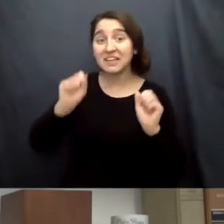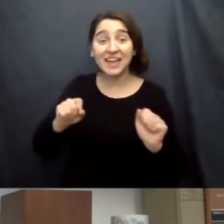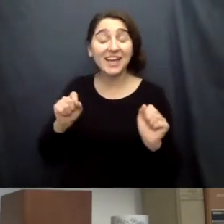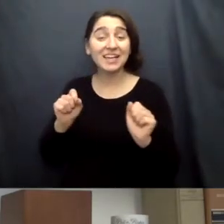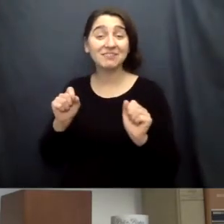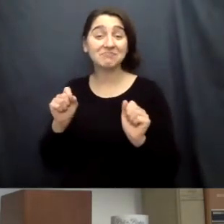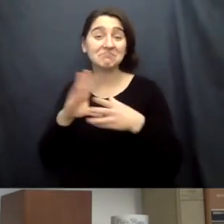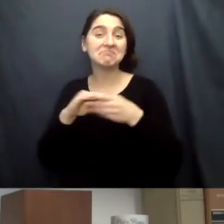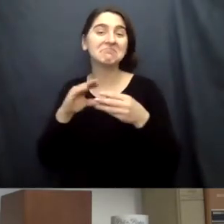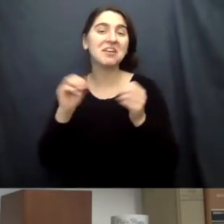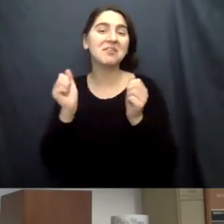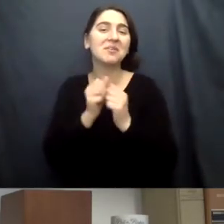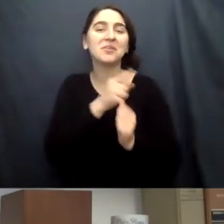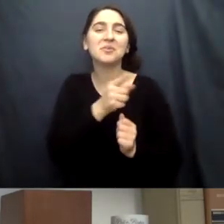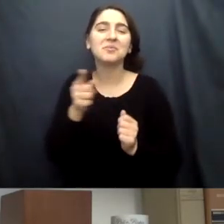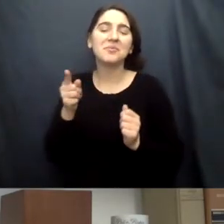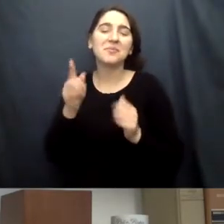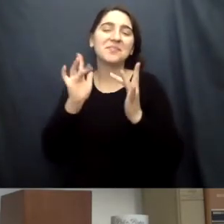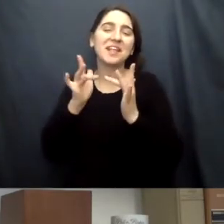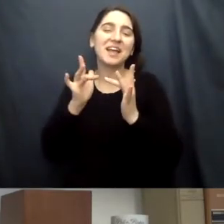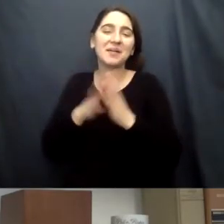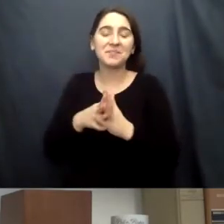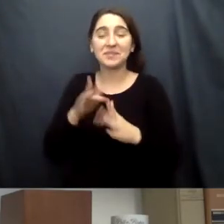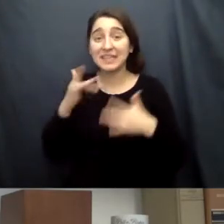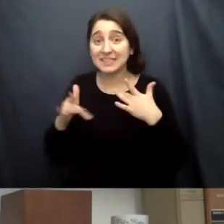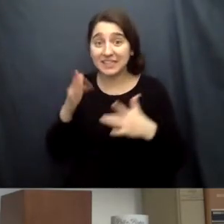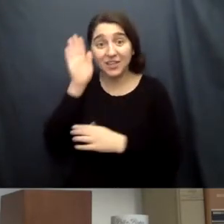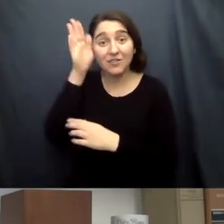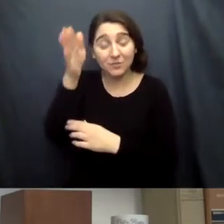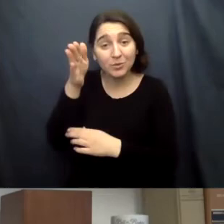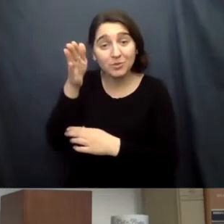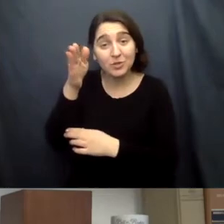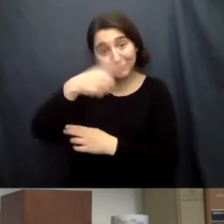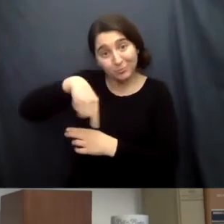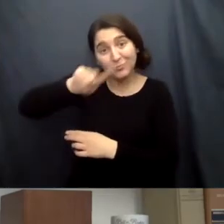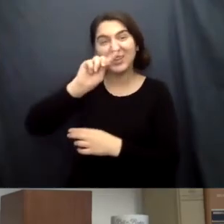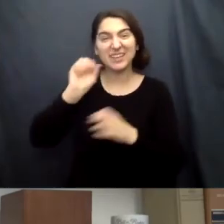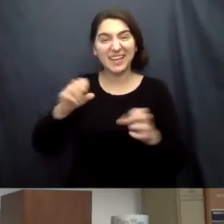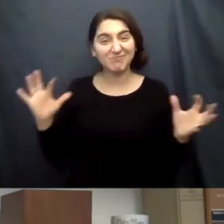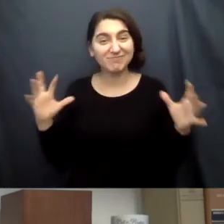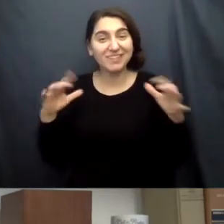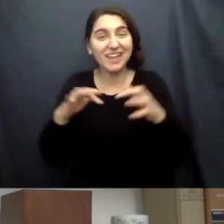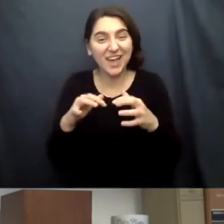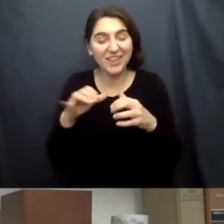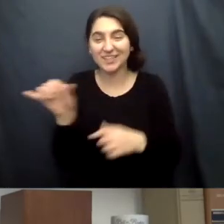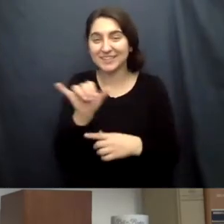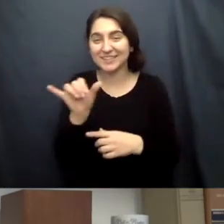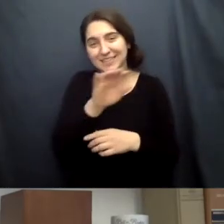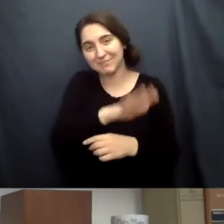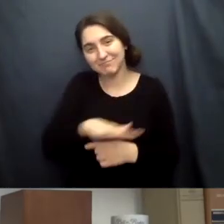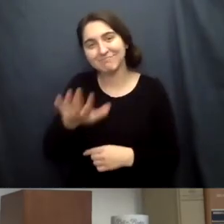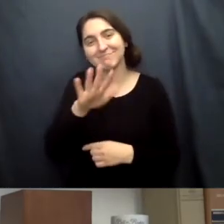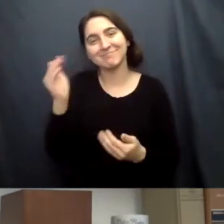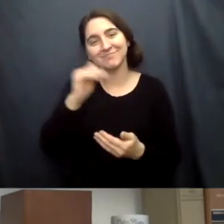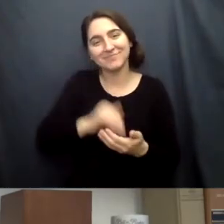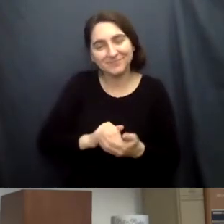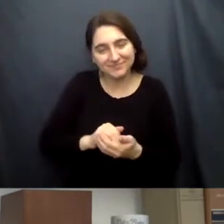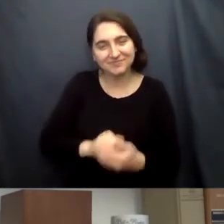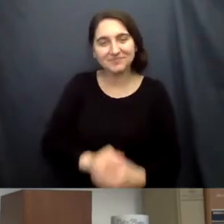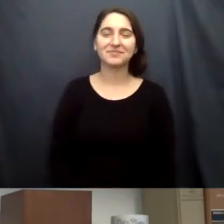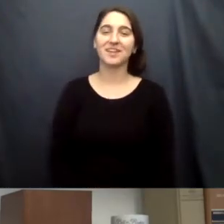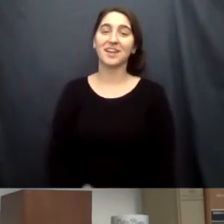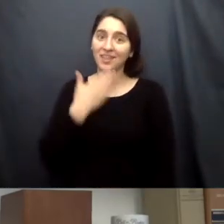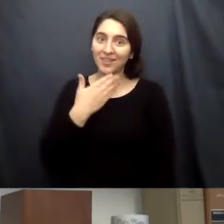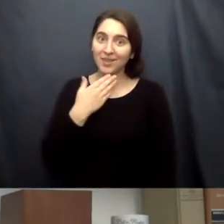that allows me to join you virtually. And I also long for a time when it is safe for us to be together in the same space